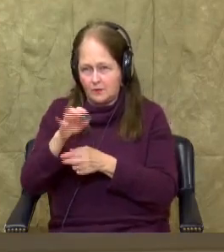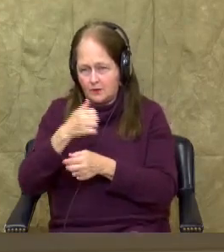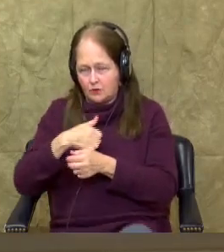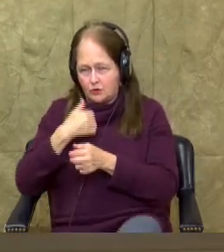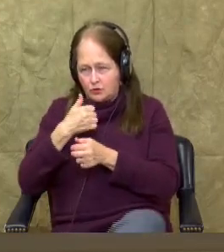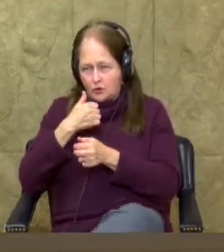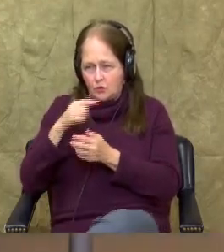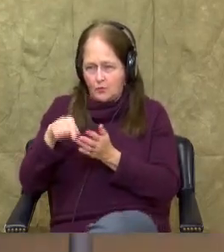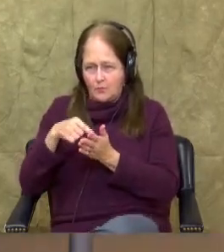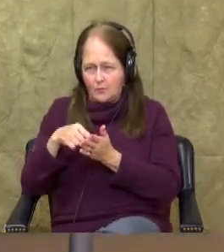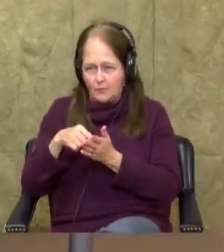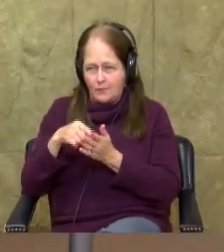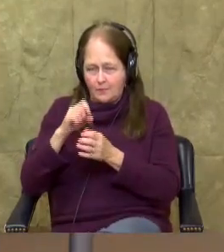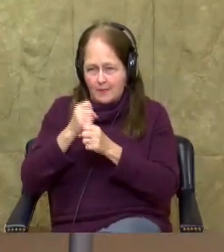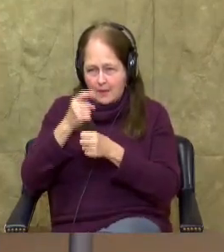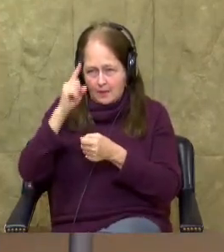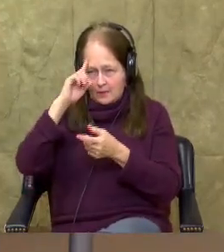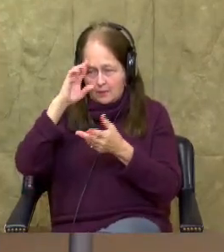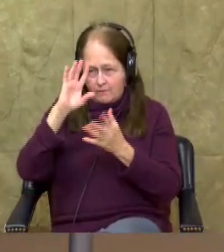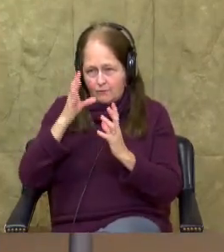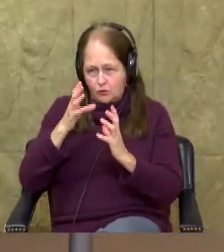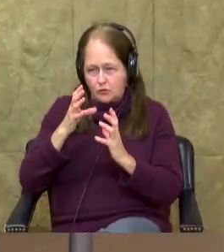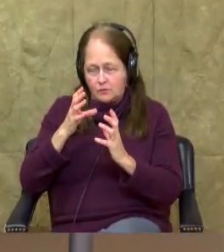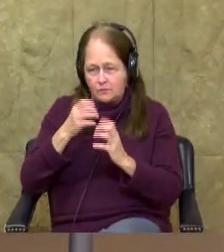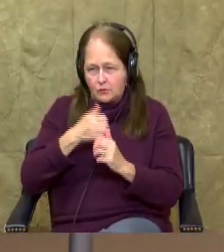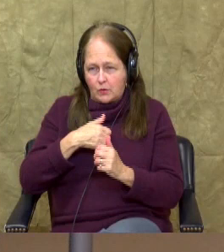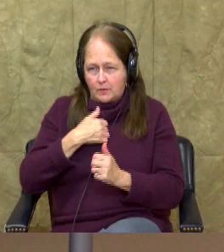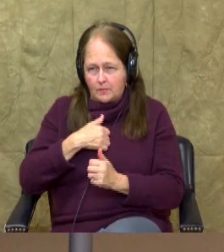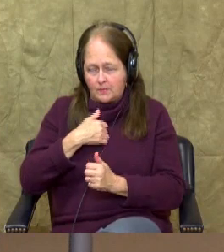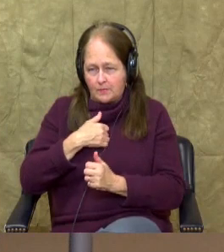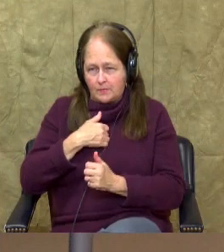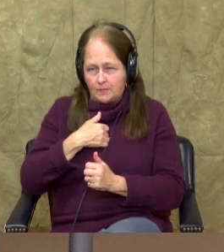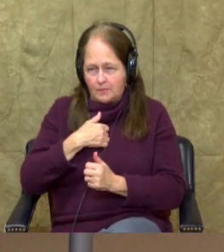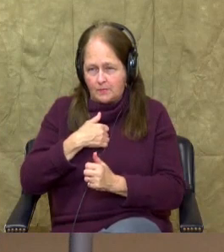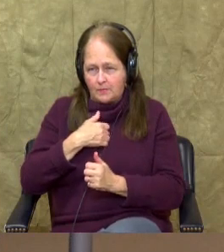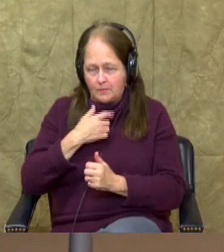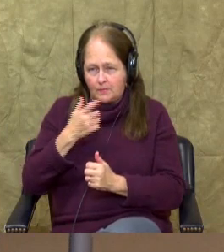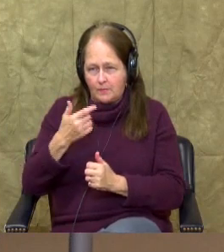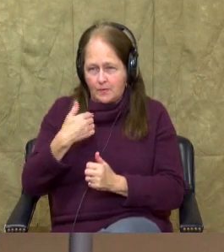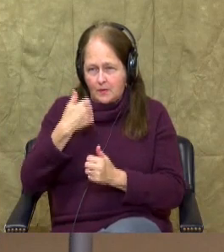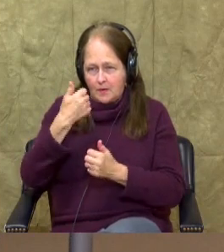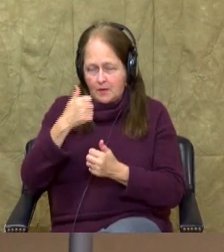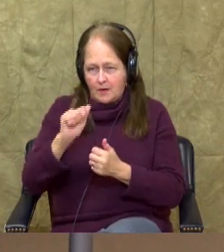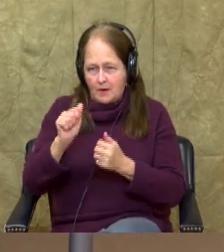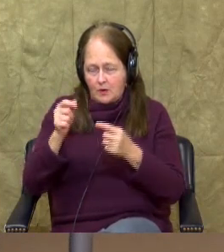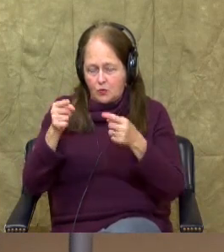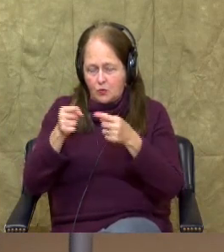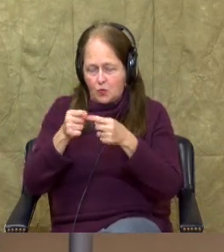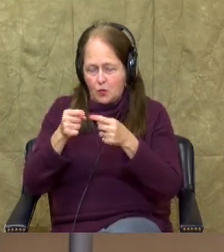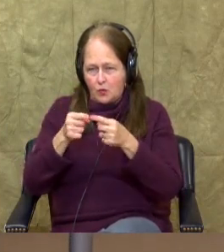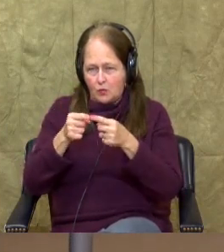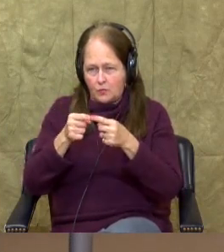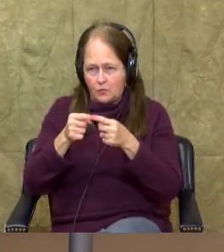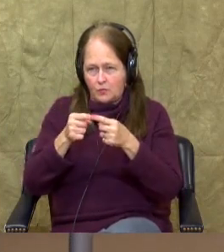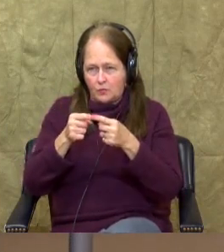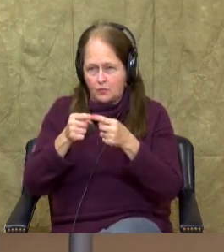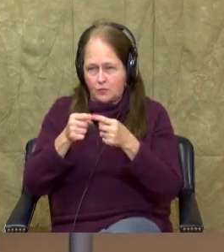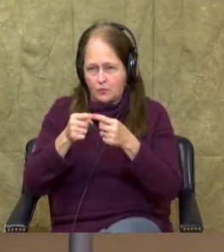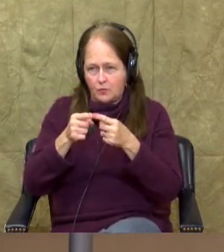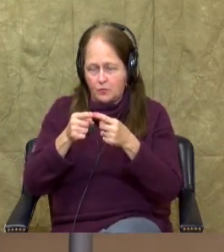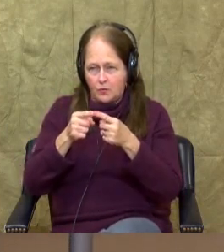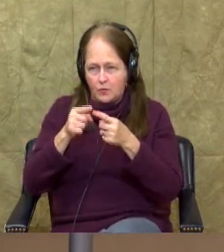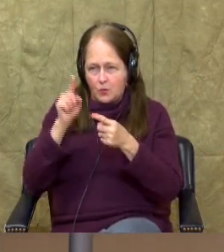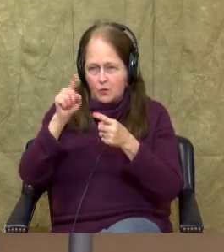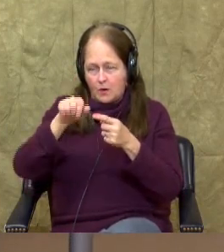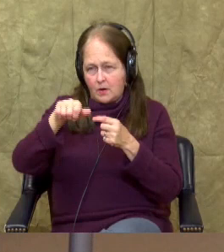about that. I made that confusing. Okay, and then does it have any corners? Yes, it has corners.